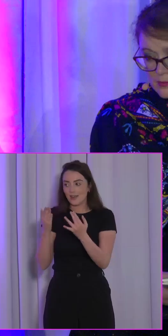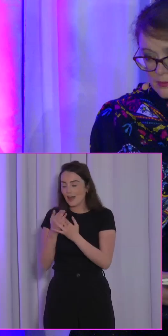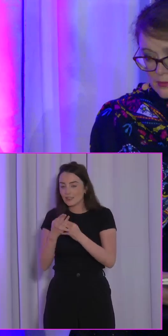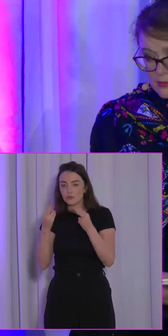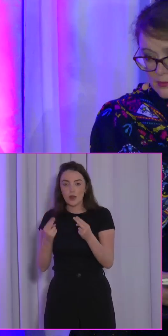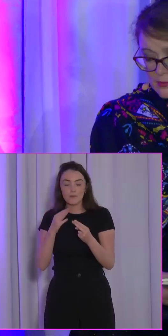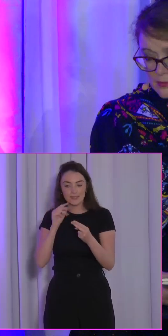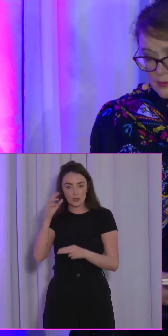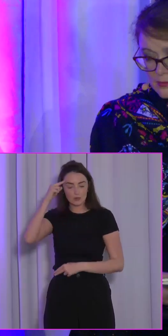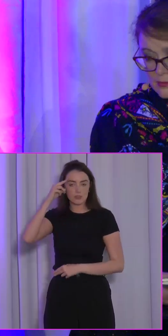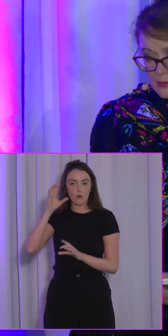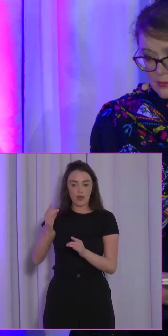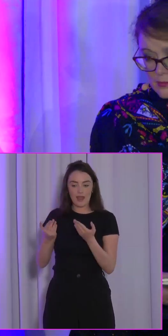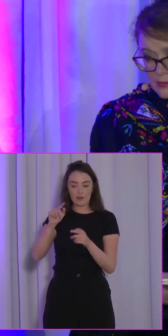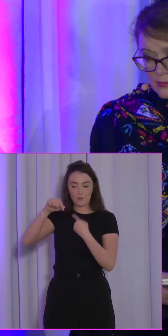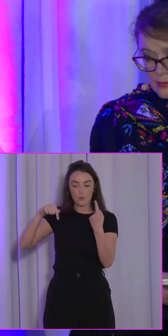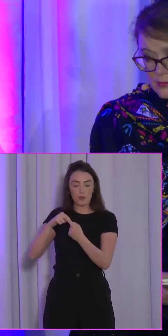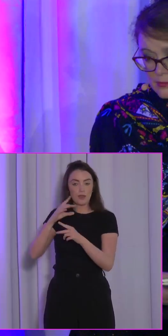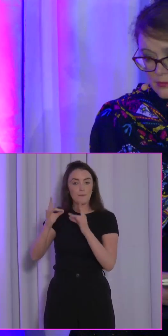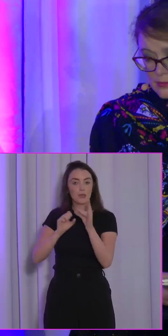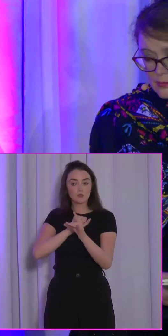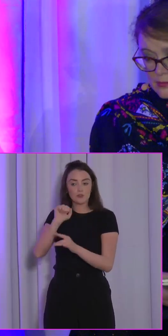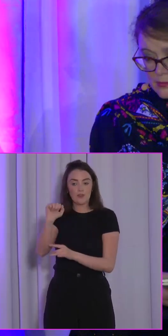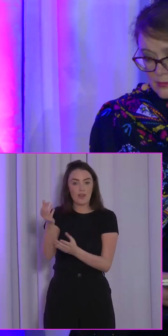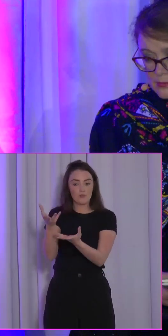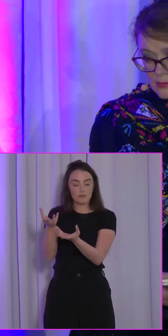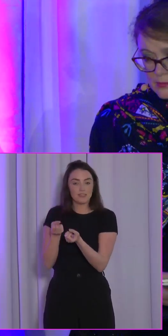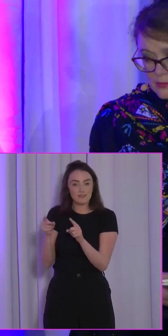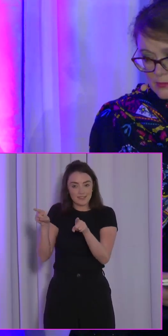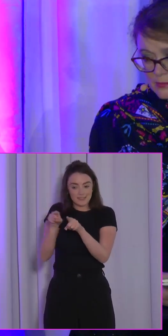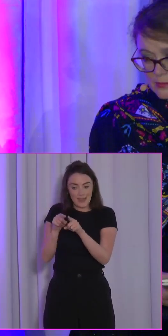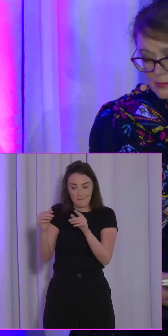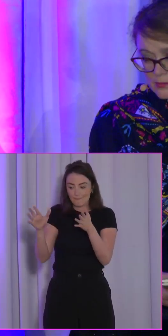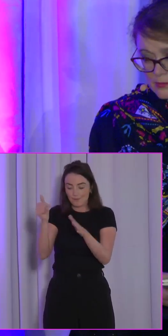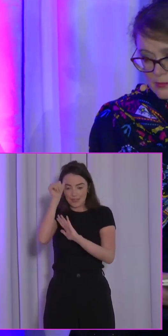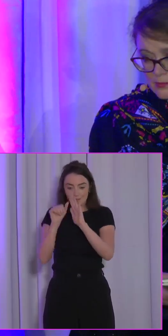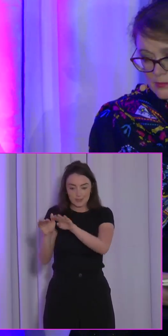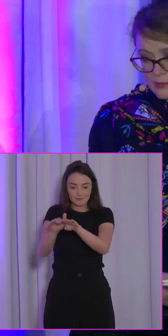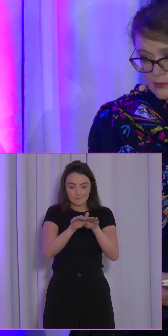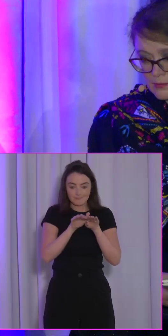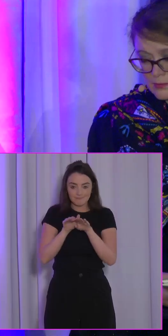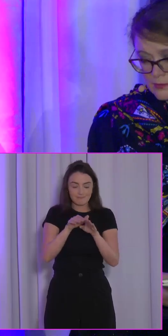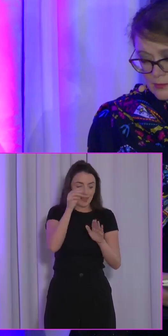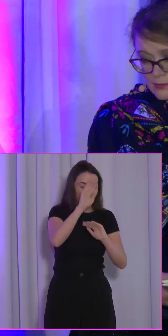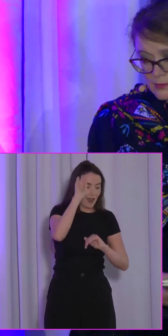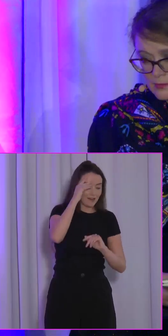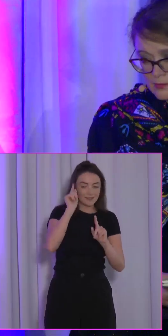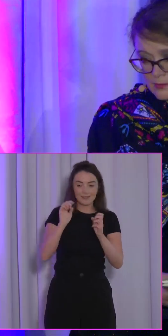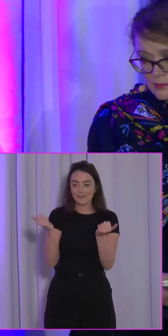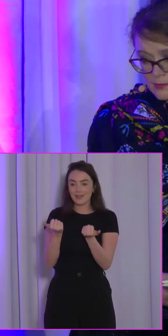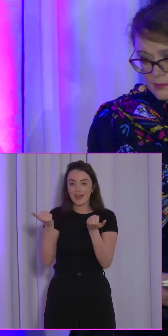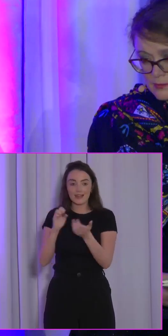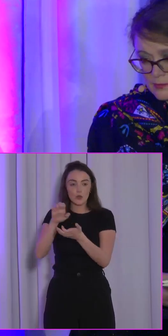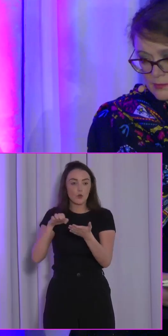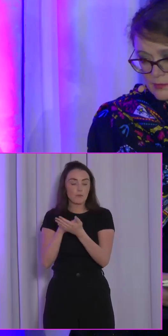requirements to understand how we can best ensure that they can receive the same experience when they're visiting Ireland as they do in any of the EU